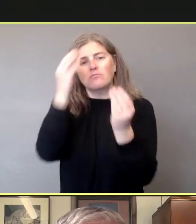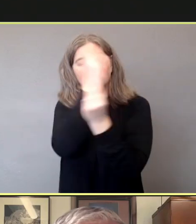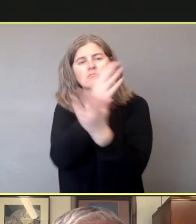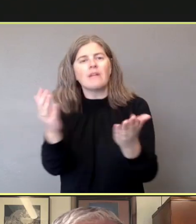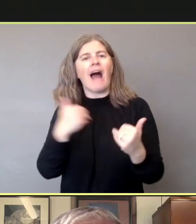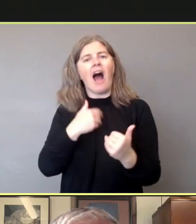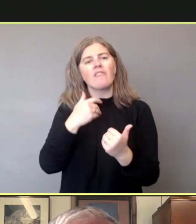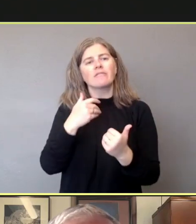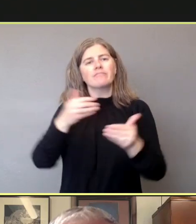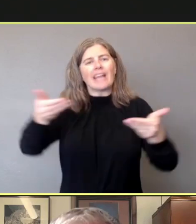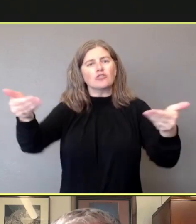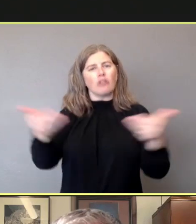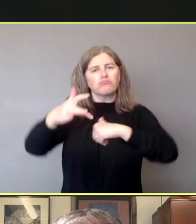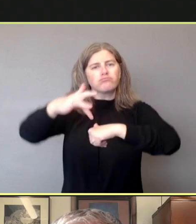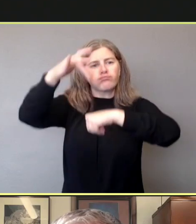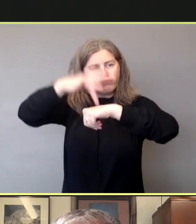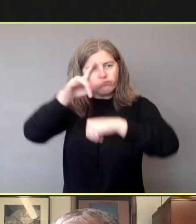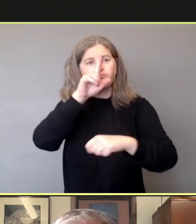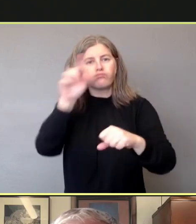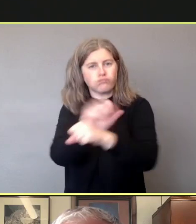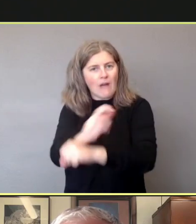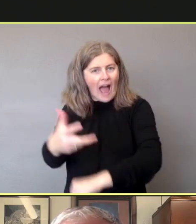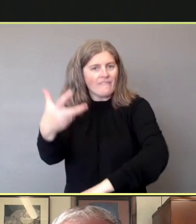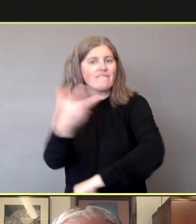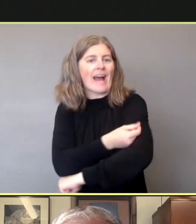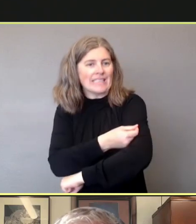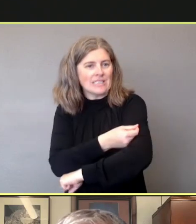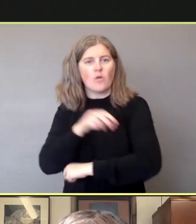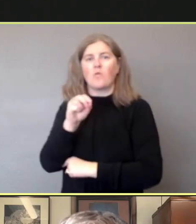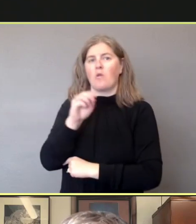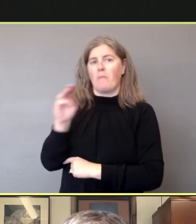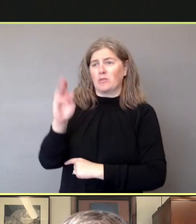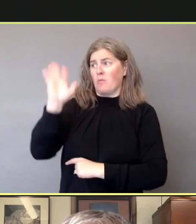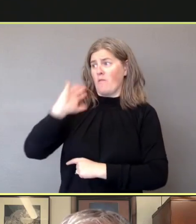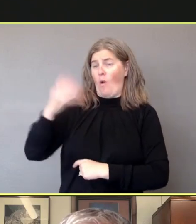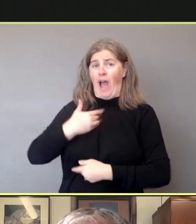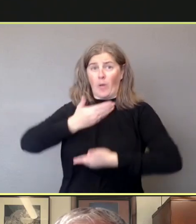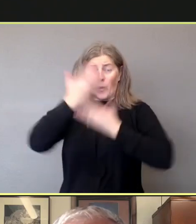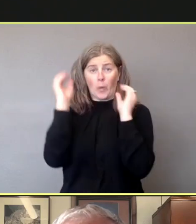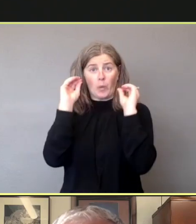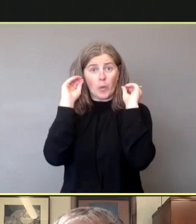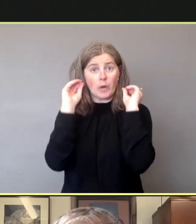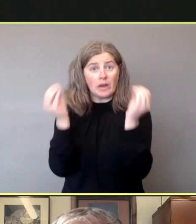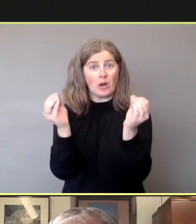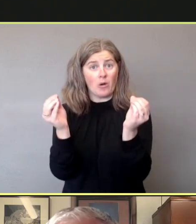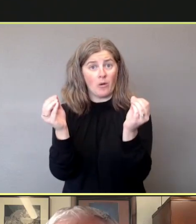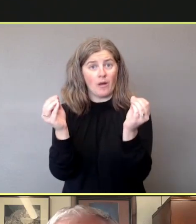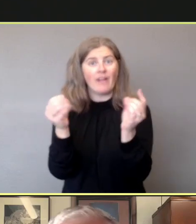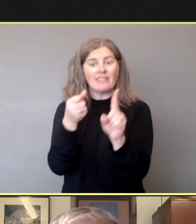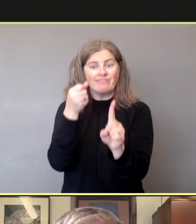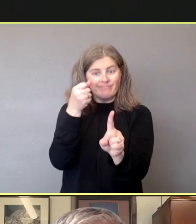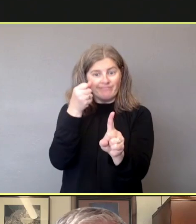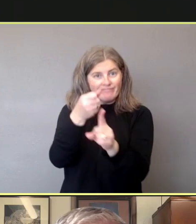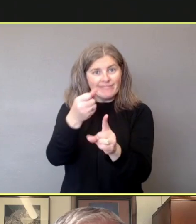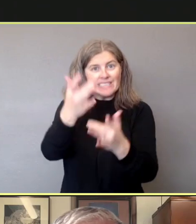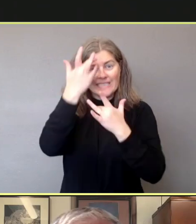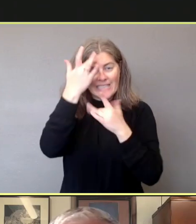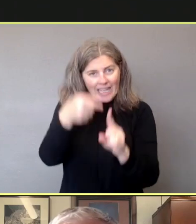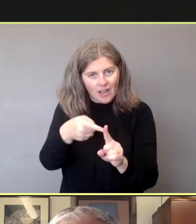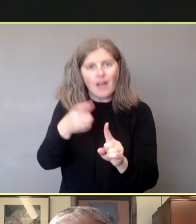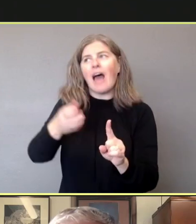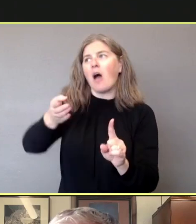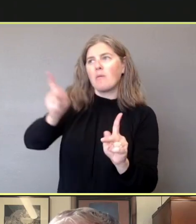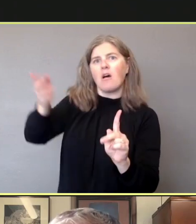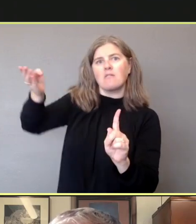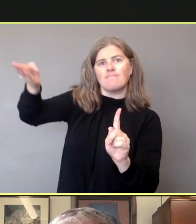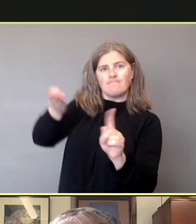this intro. There is a vaccine. New Mexico had 0 supply of vaccine before we had cases. Now that we have cases, we're